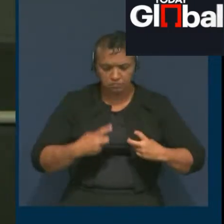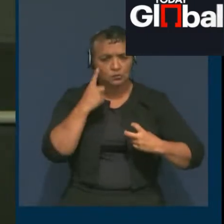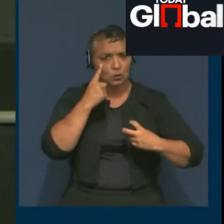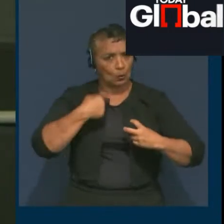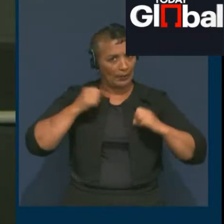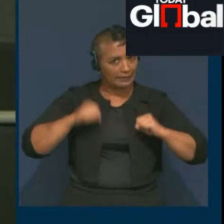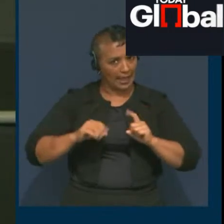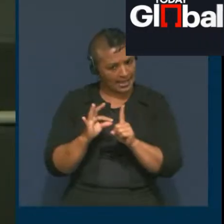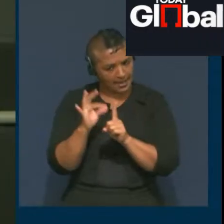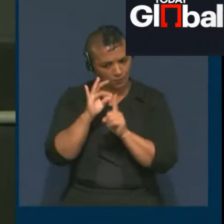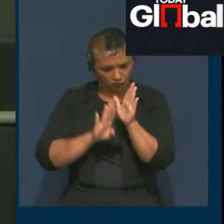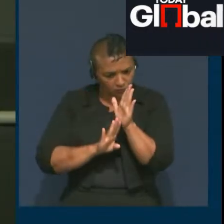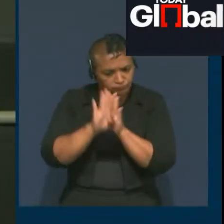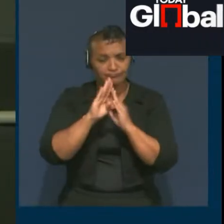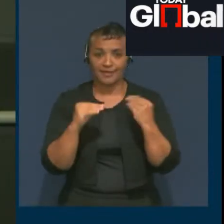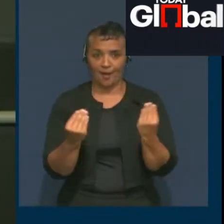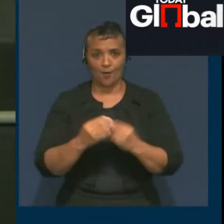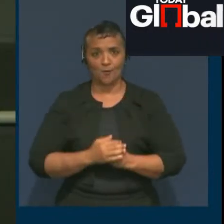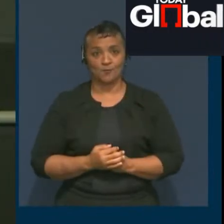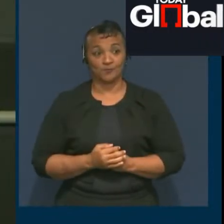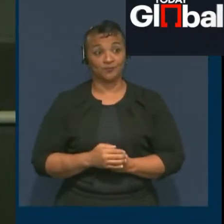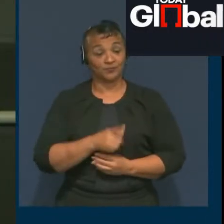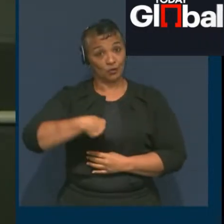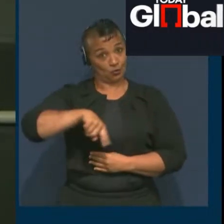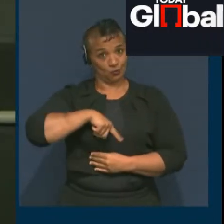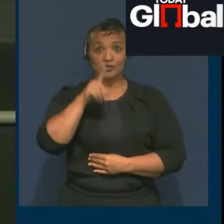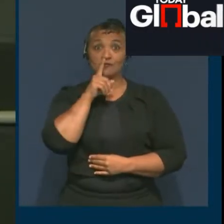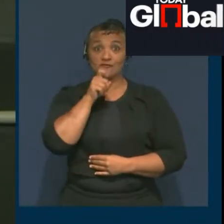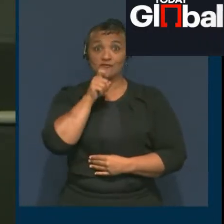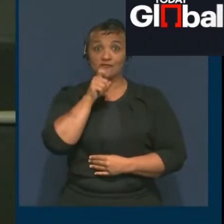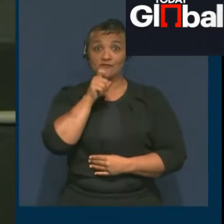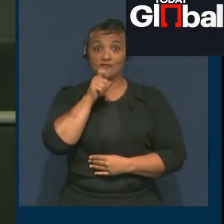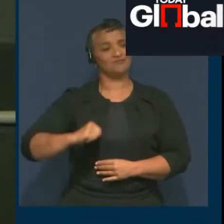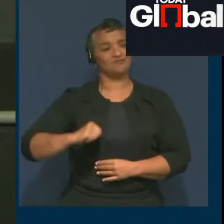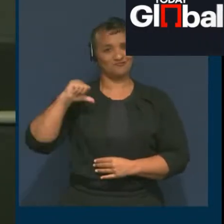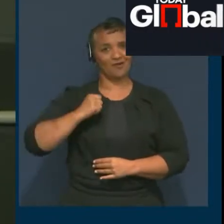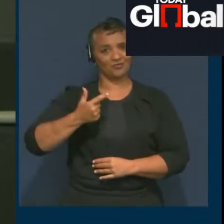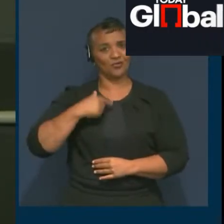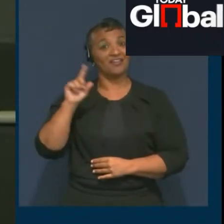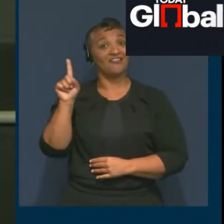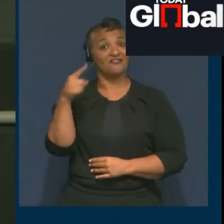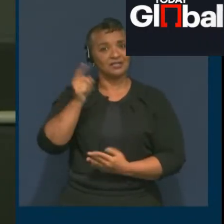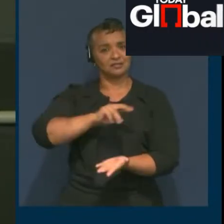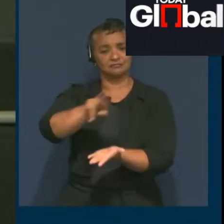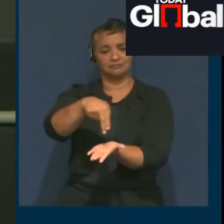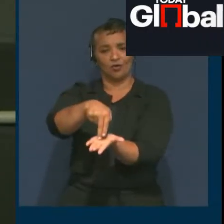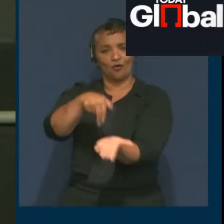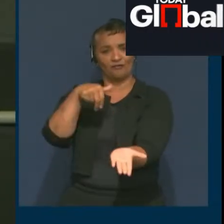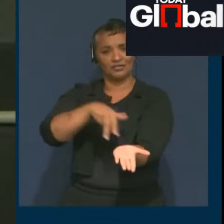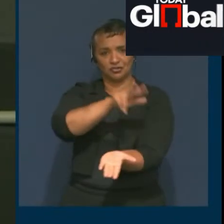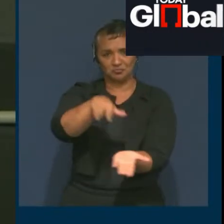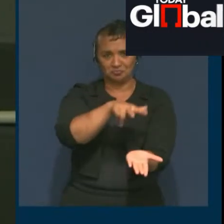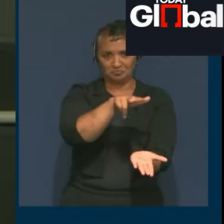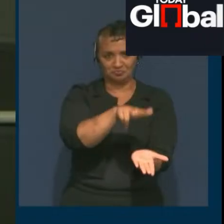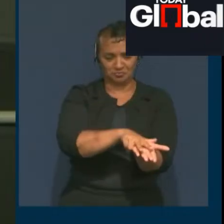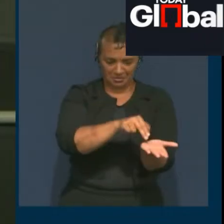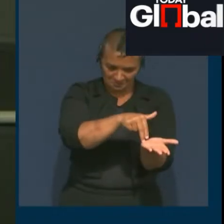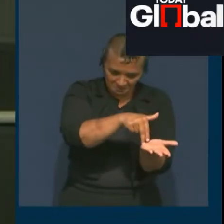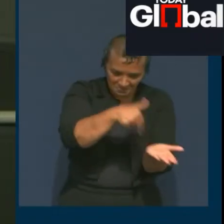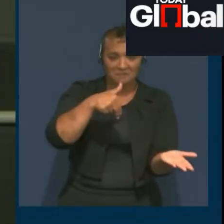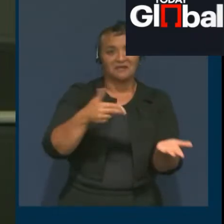The state of Qatar takes pride in having been among the first states parties to the Convention of the rights of persons